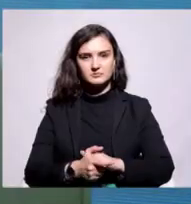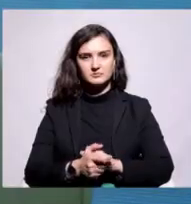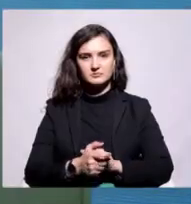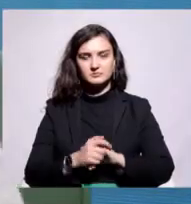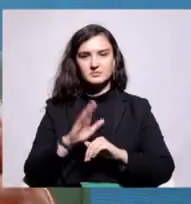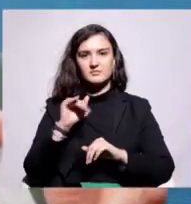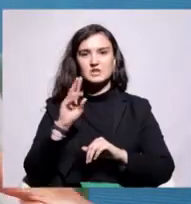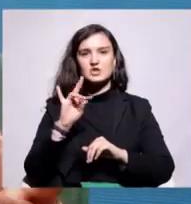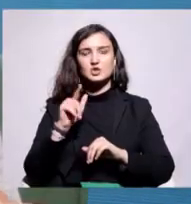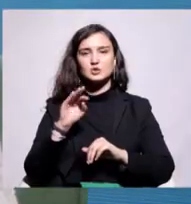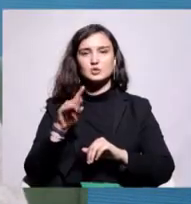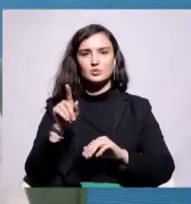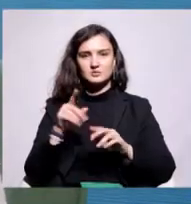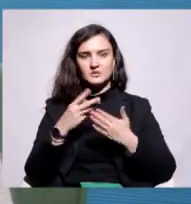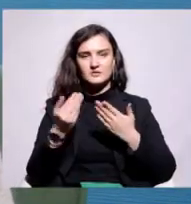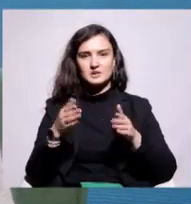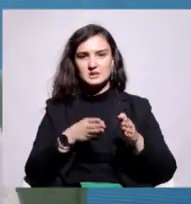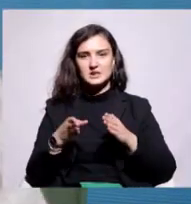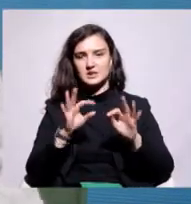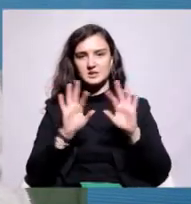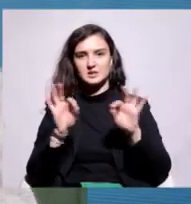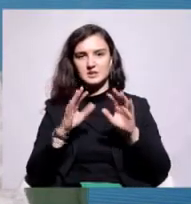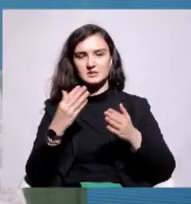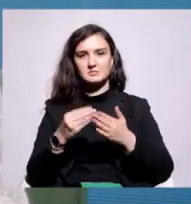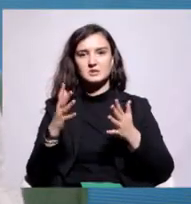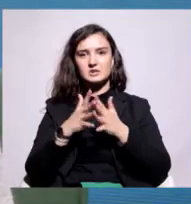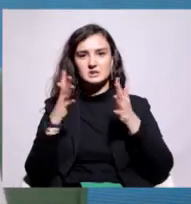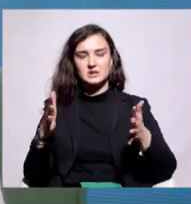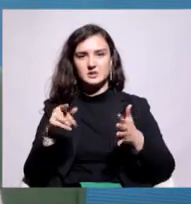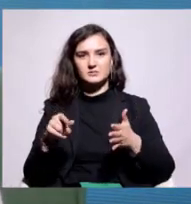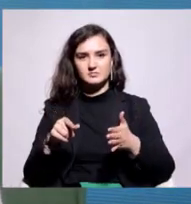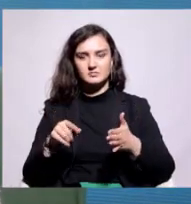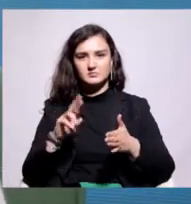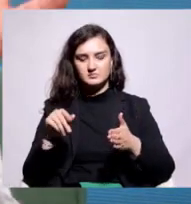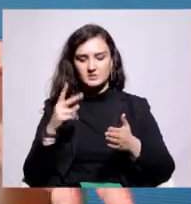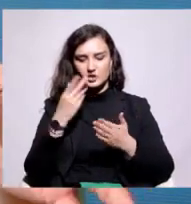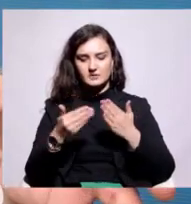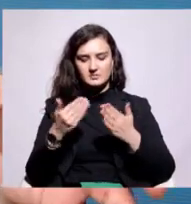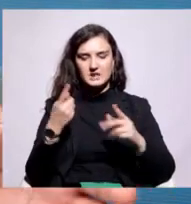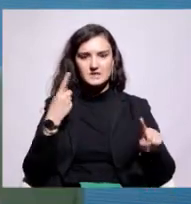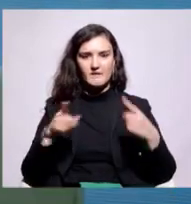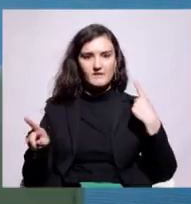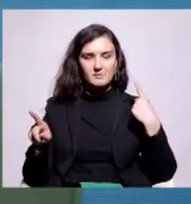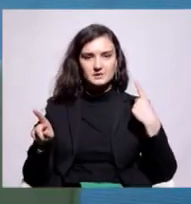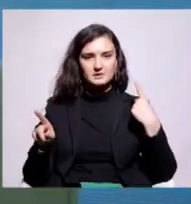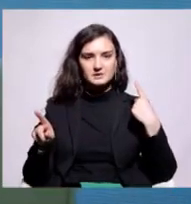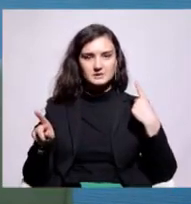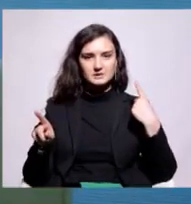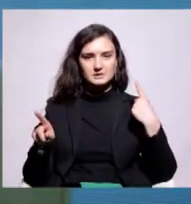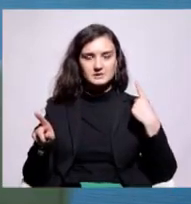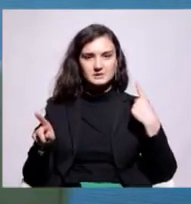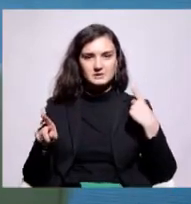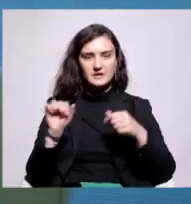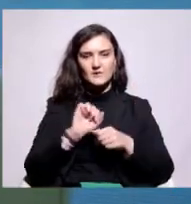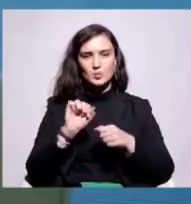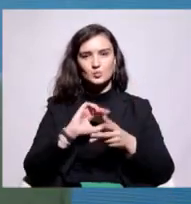Washington Irving presented him in this way for his larger purpose of showing the difference between the